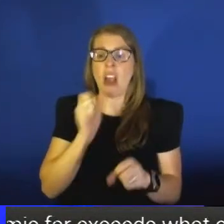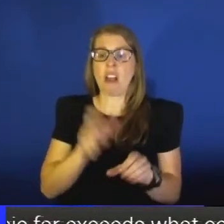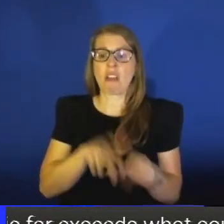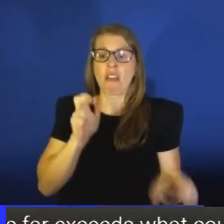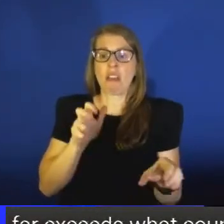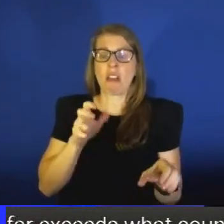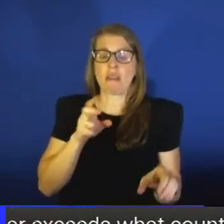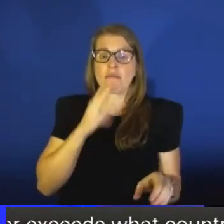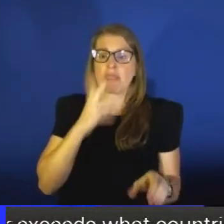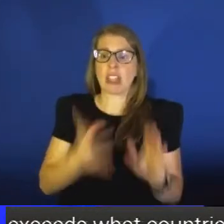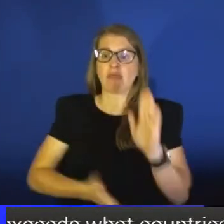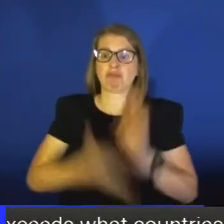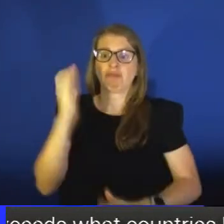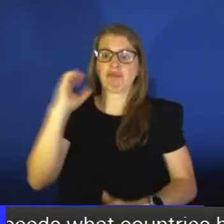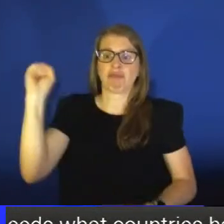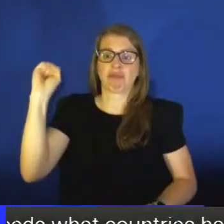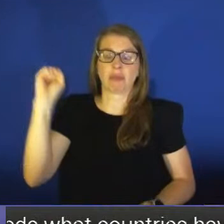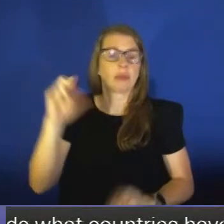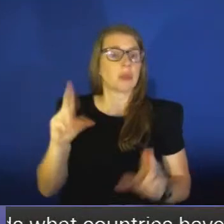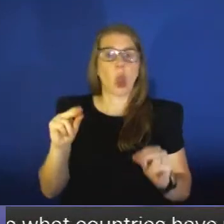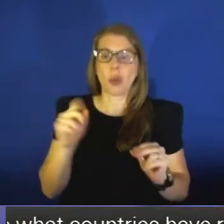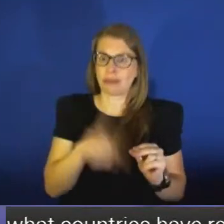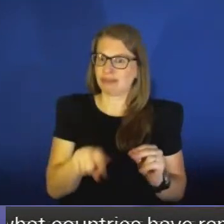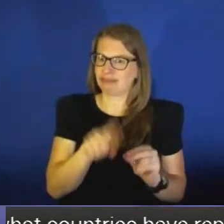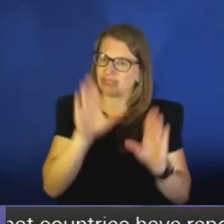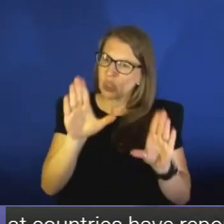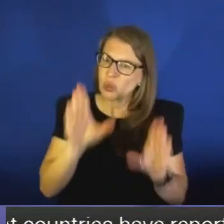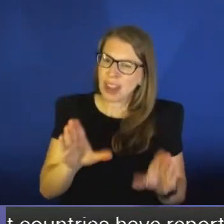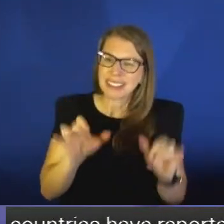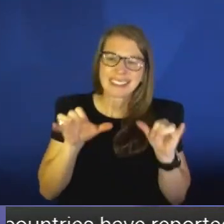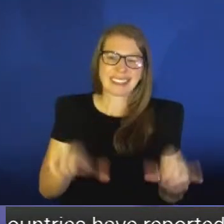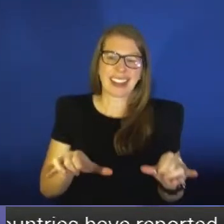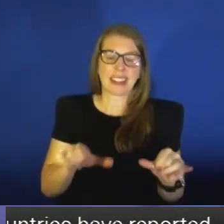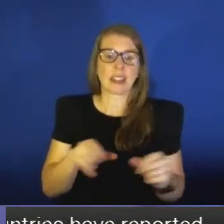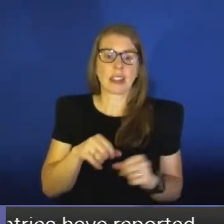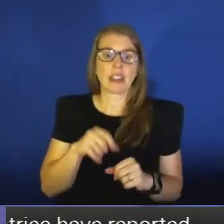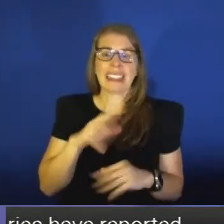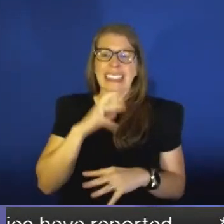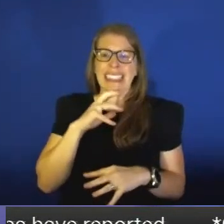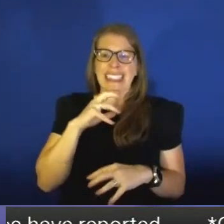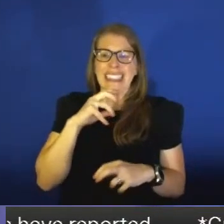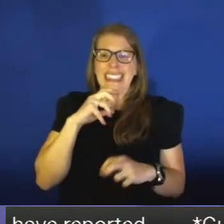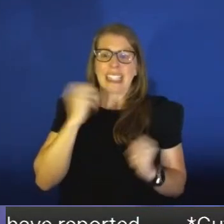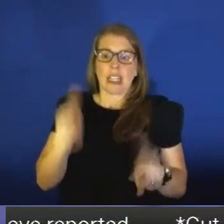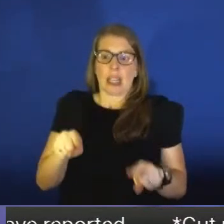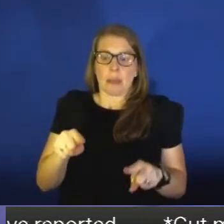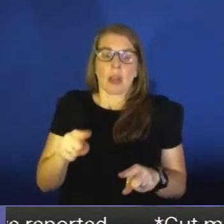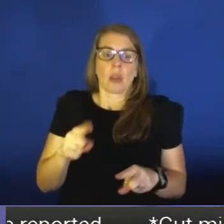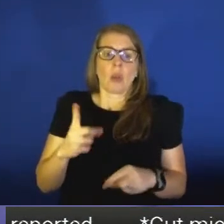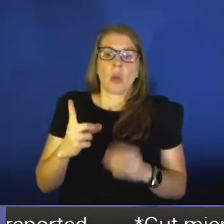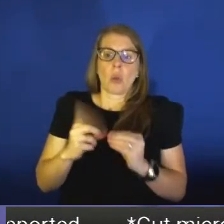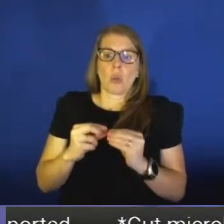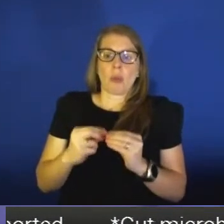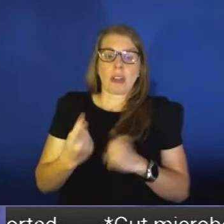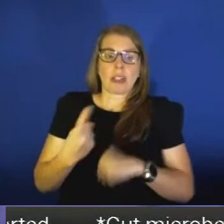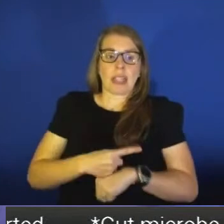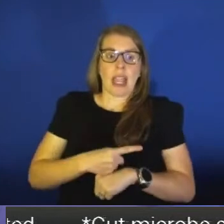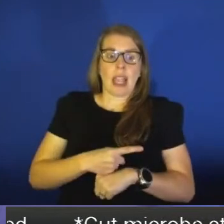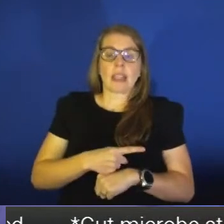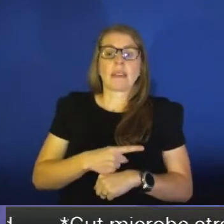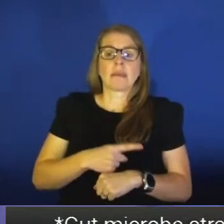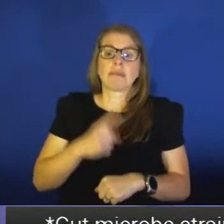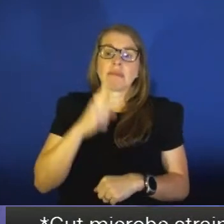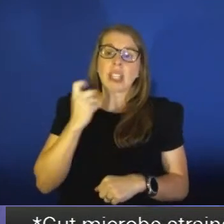out. They were great. Just when they thought they'd had enough, they came back one more day, and a lot of that was because of the patients. So I think